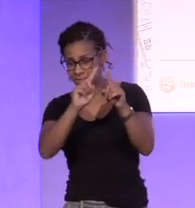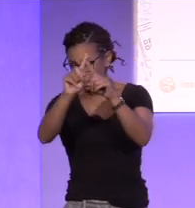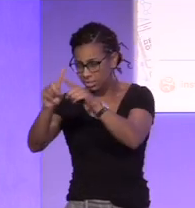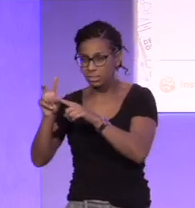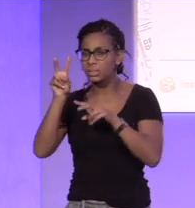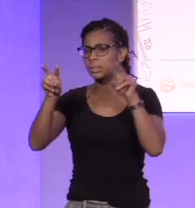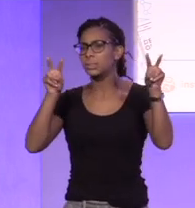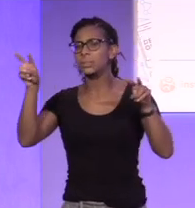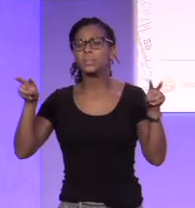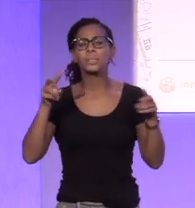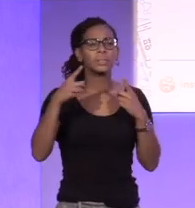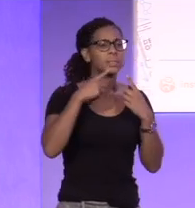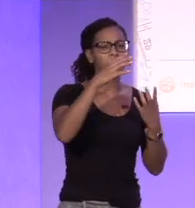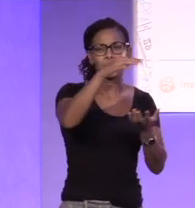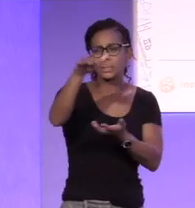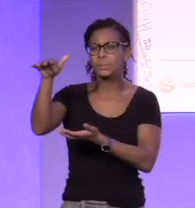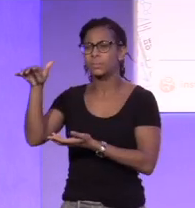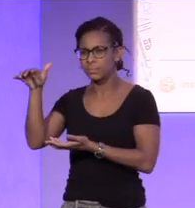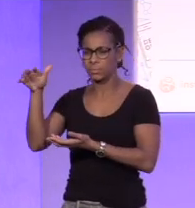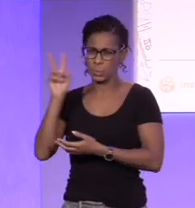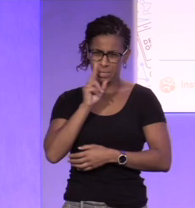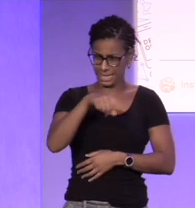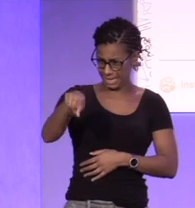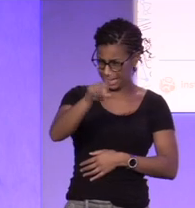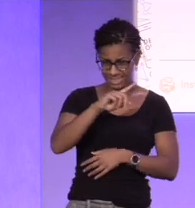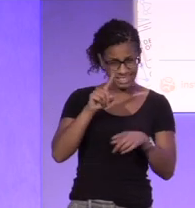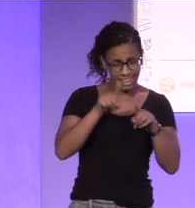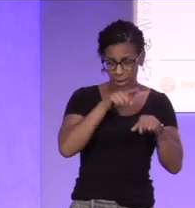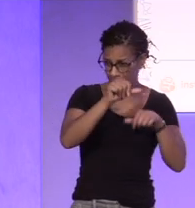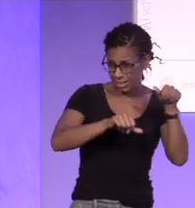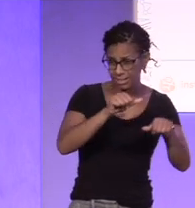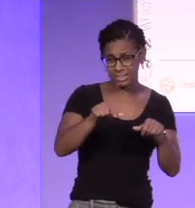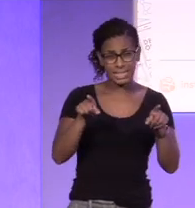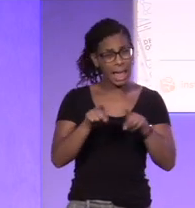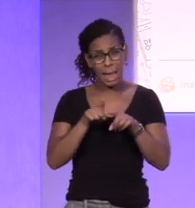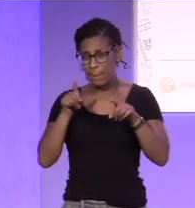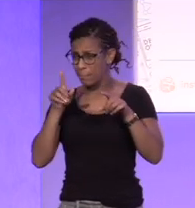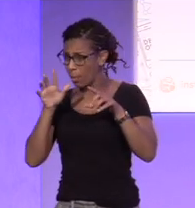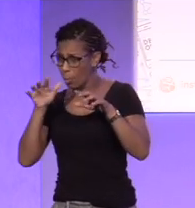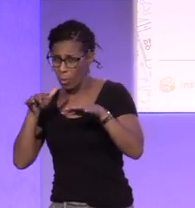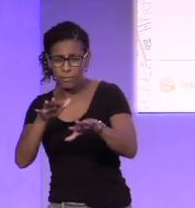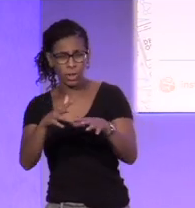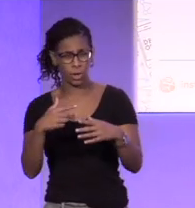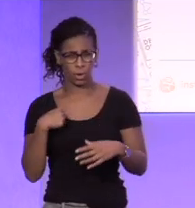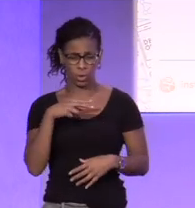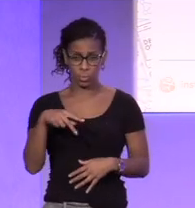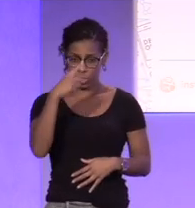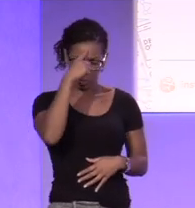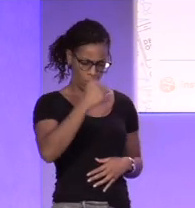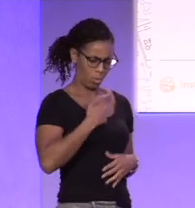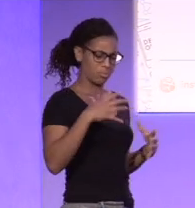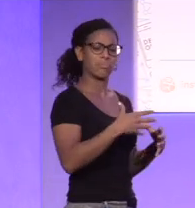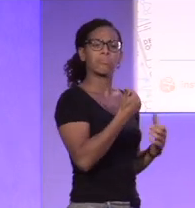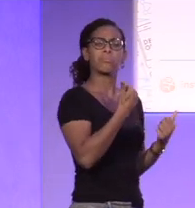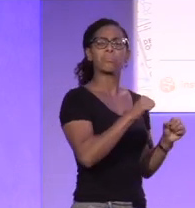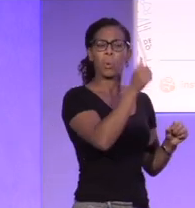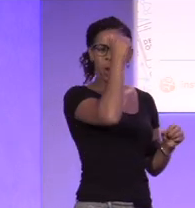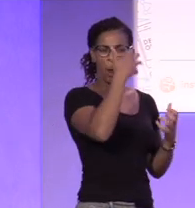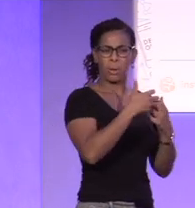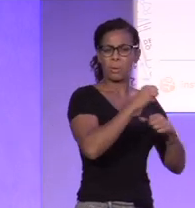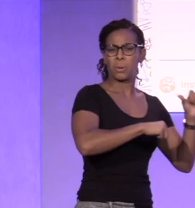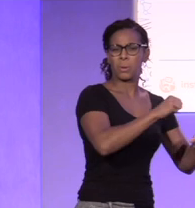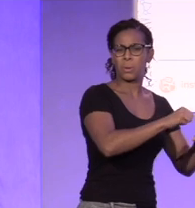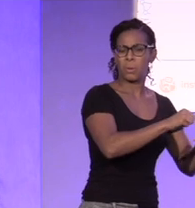seemed to follow the same pattern, the same workflow. And we thought we had it all worked out. But that was until we started to see some of our